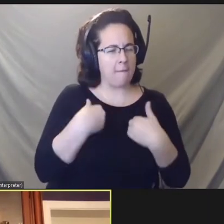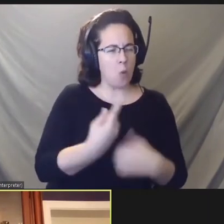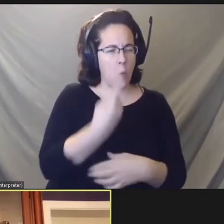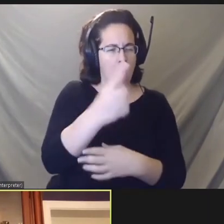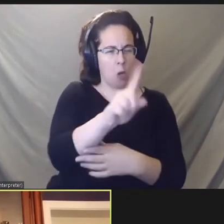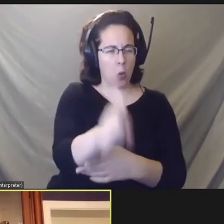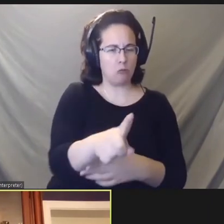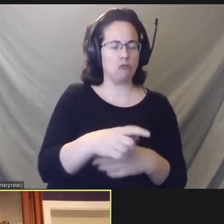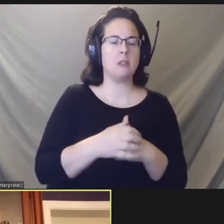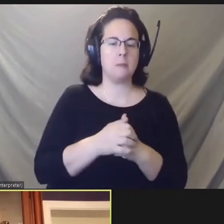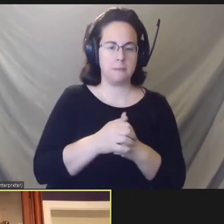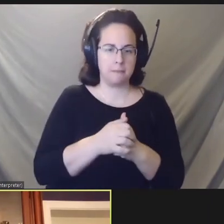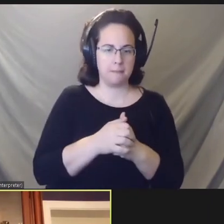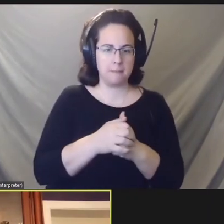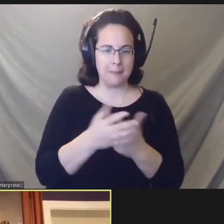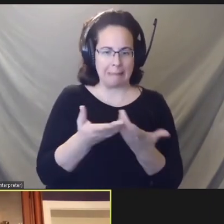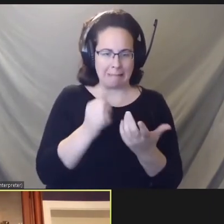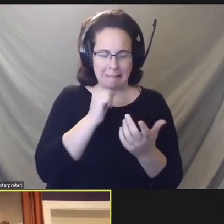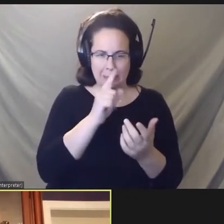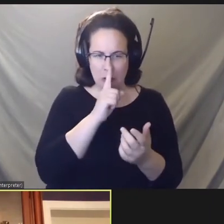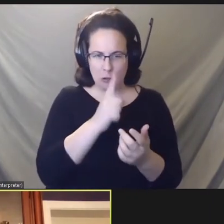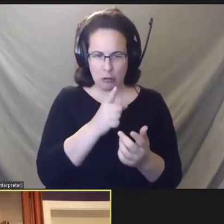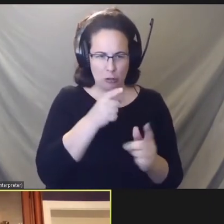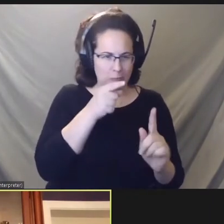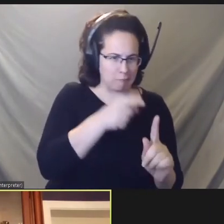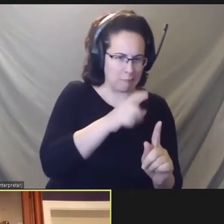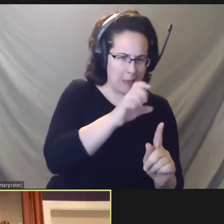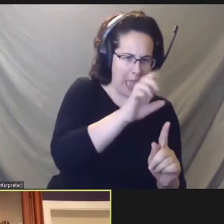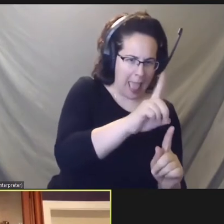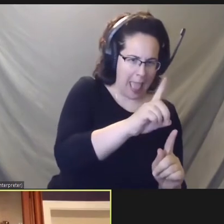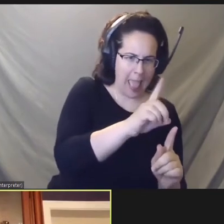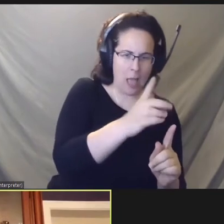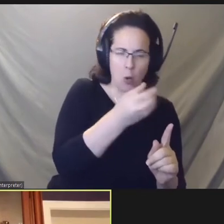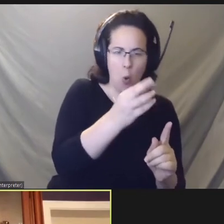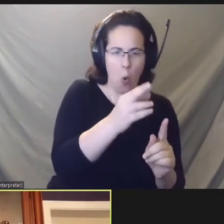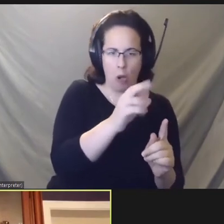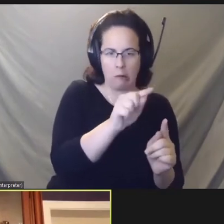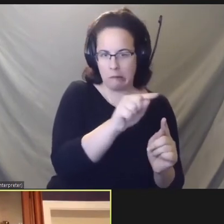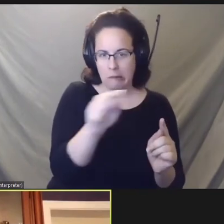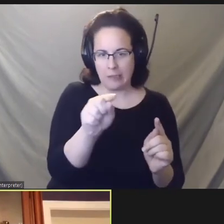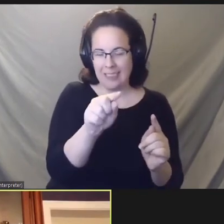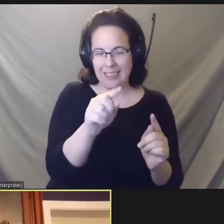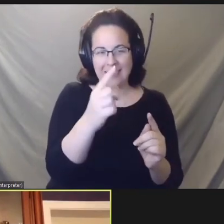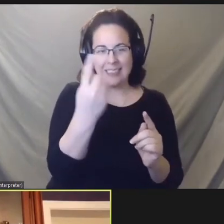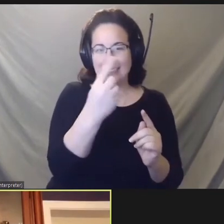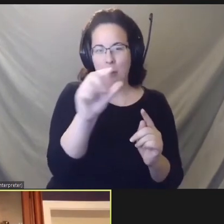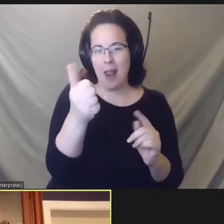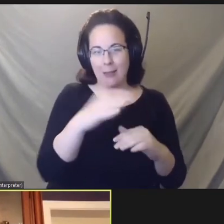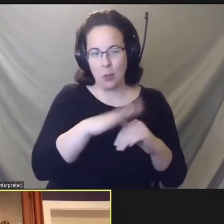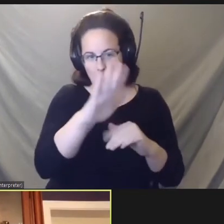sure if this is for you, Ed, or if this is someone else who's on your team.